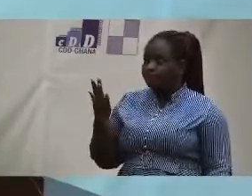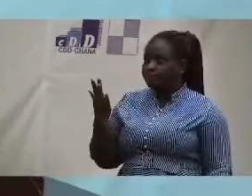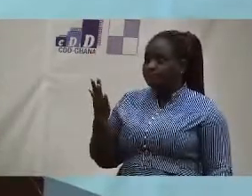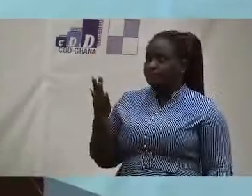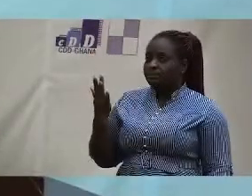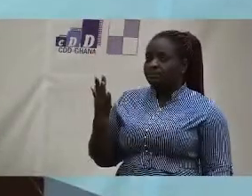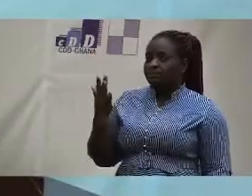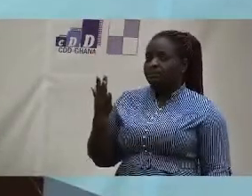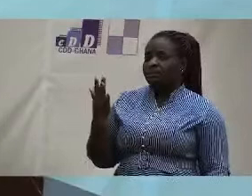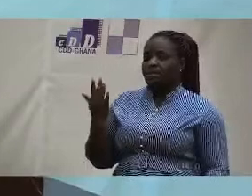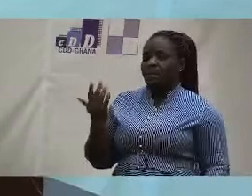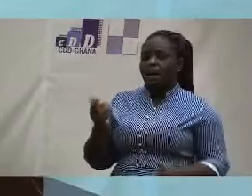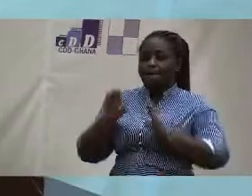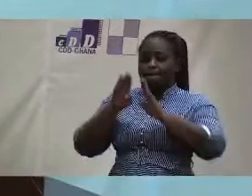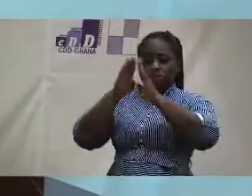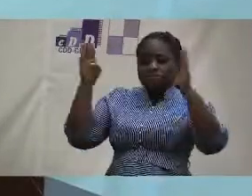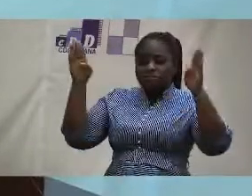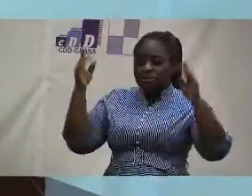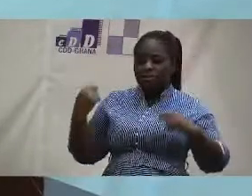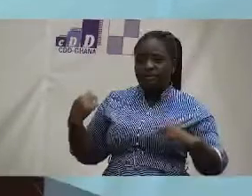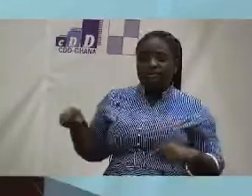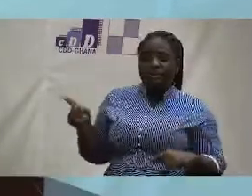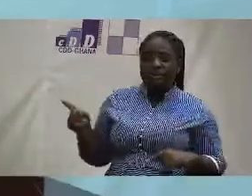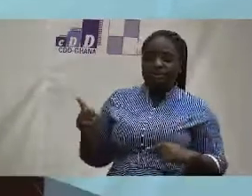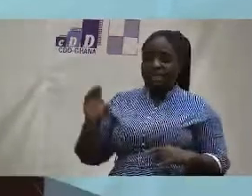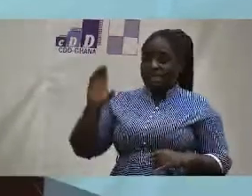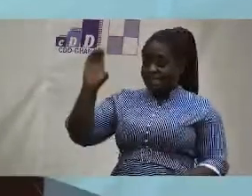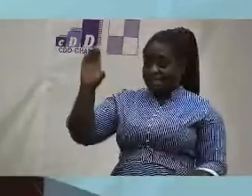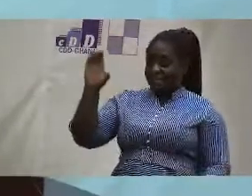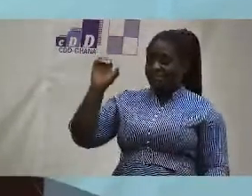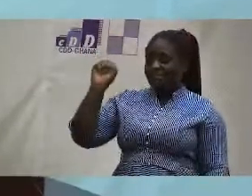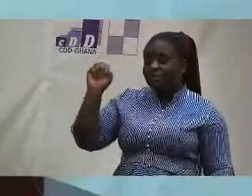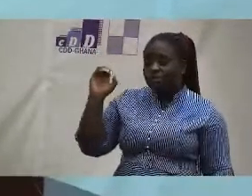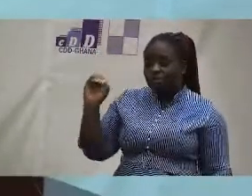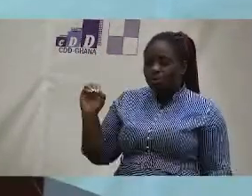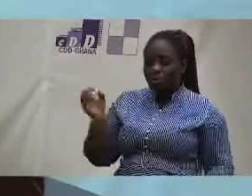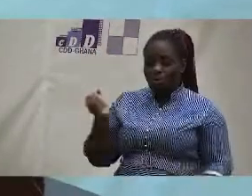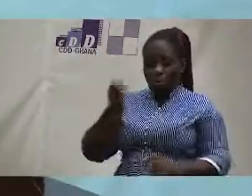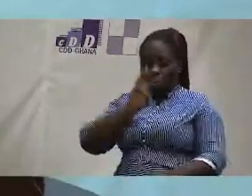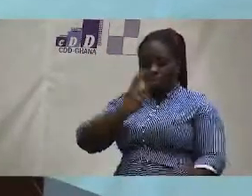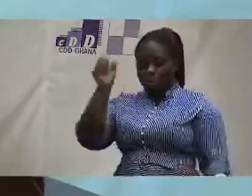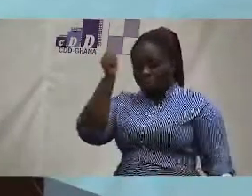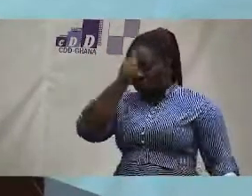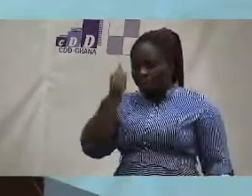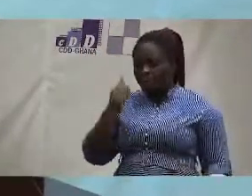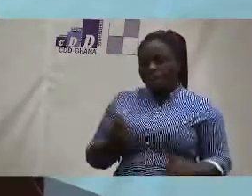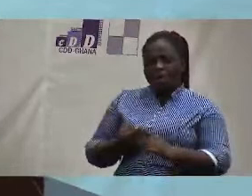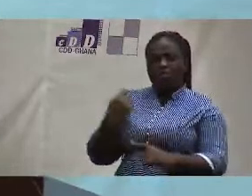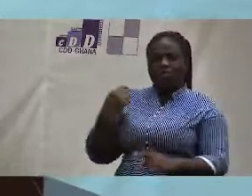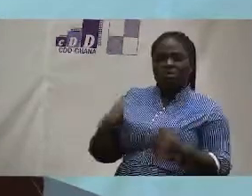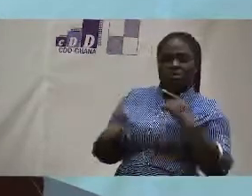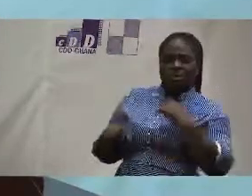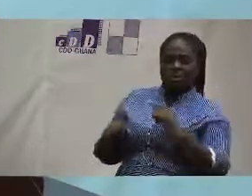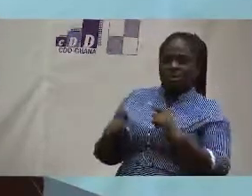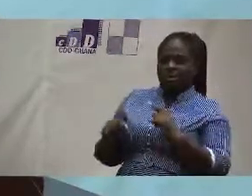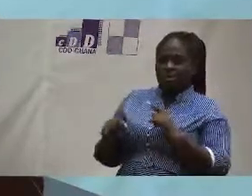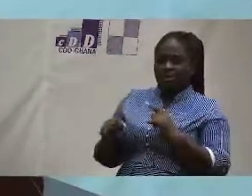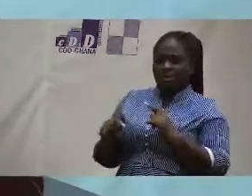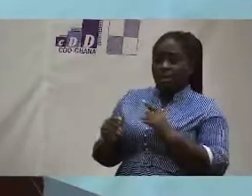but broadly for me, I'm defining civil society in West Africa from the point of view of a